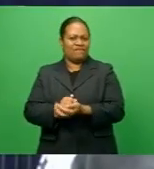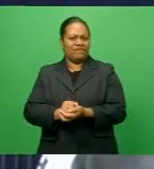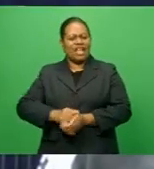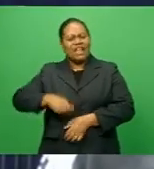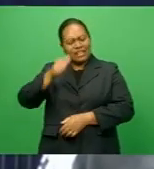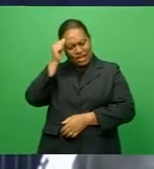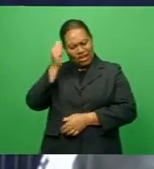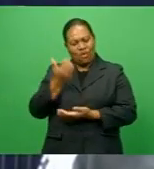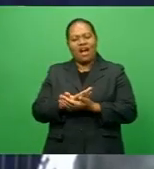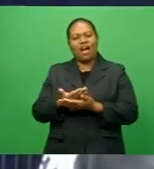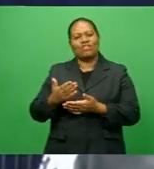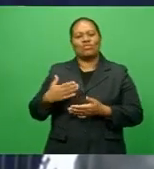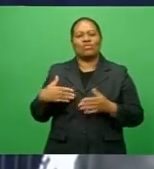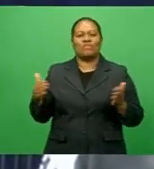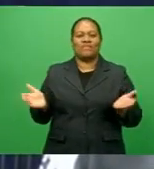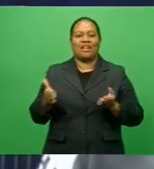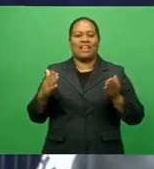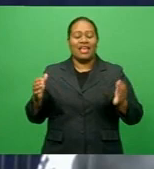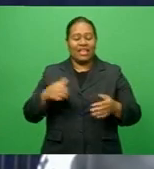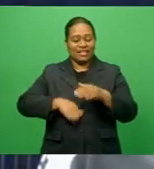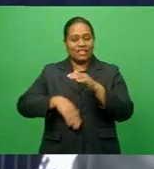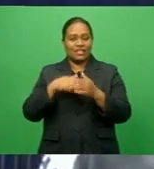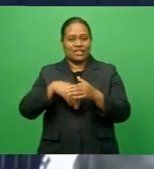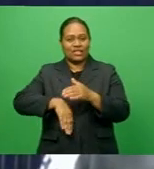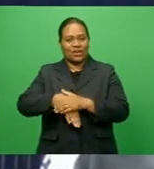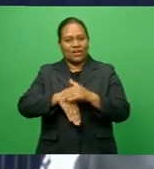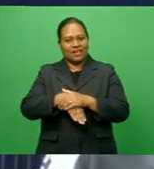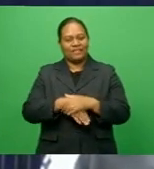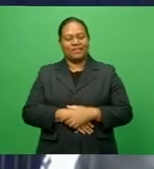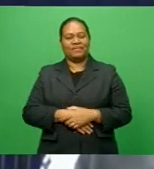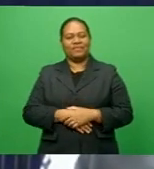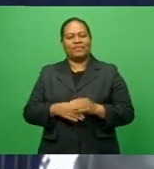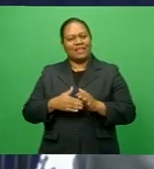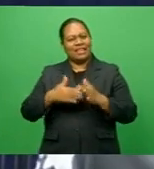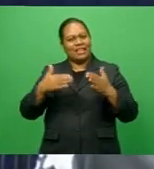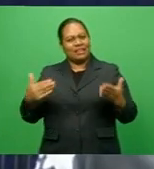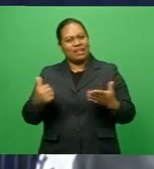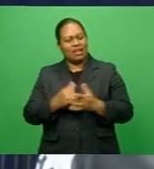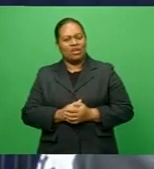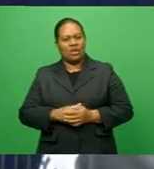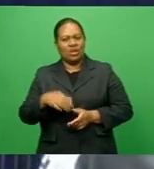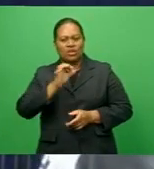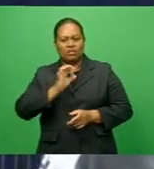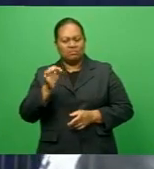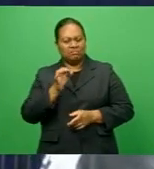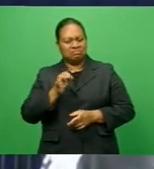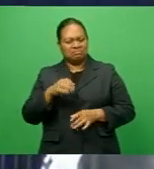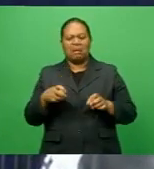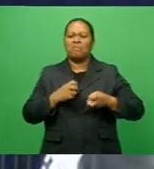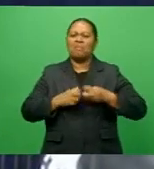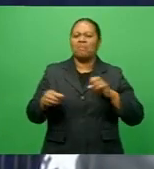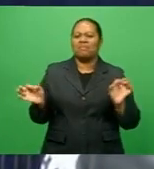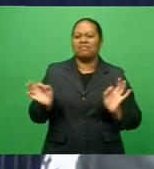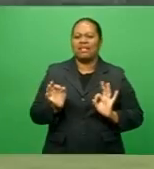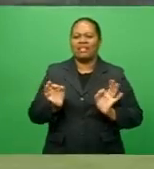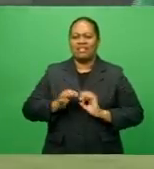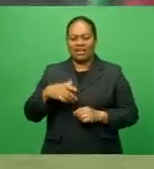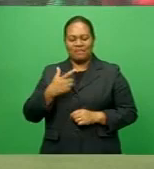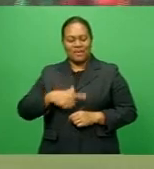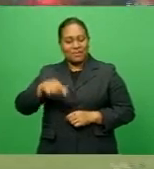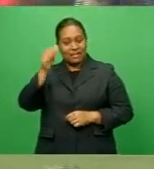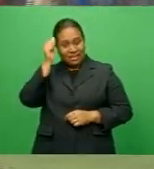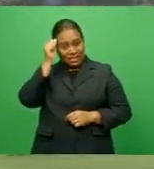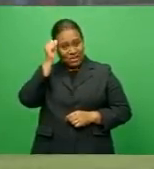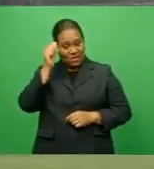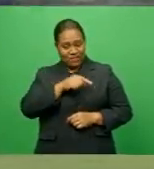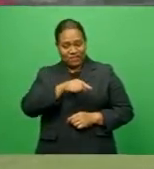play soccer, so I think it will not be a setback. And fitness level, we don't see, there's not seem to be any problem with the fitness, because I think those are the